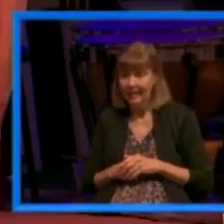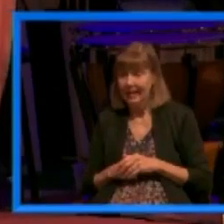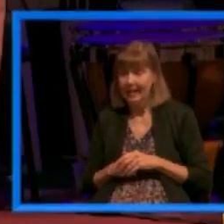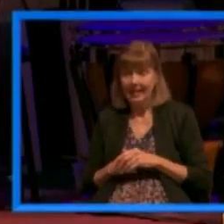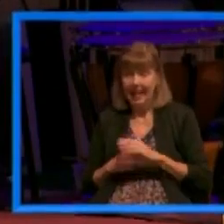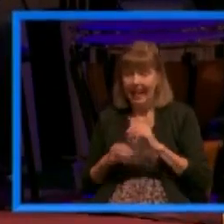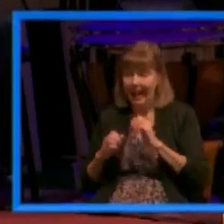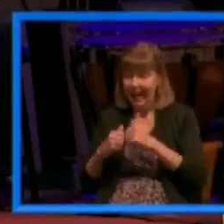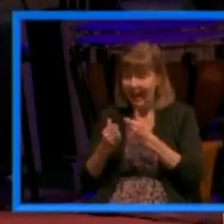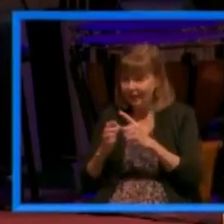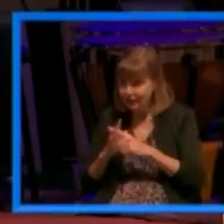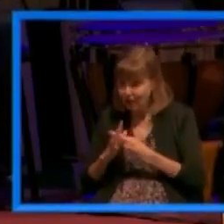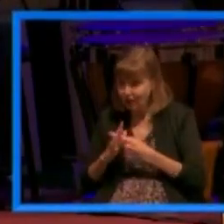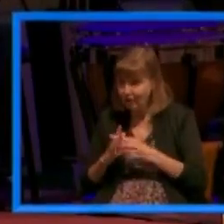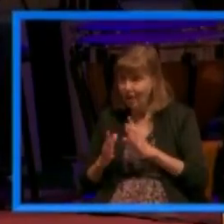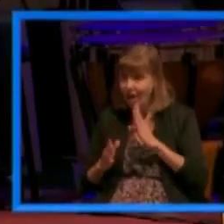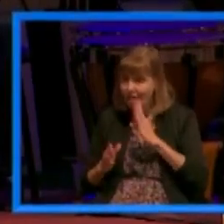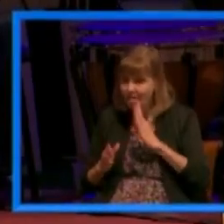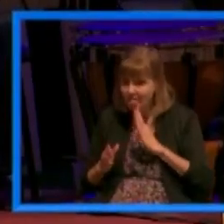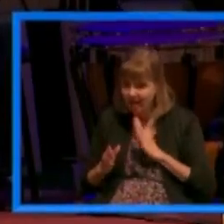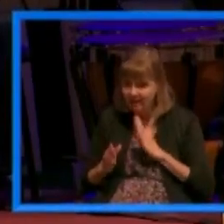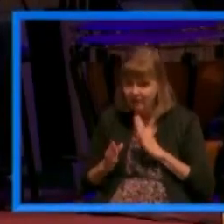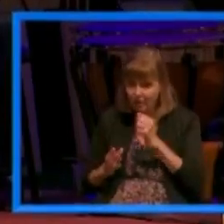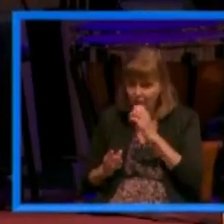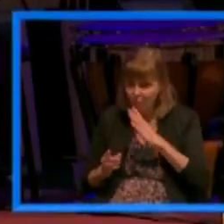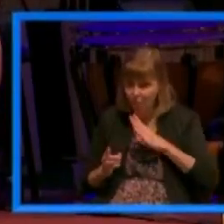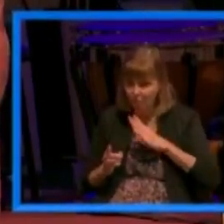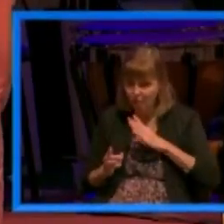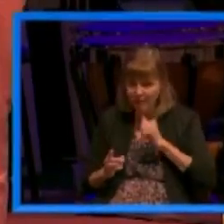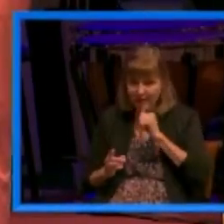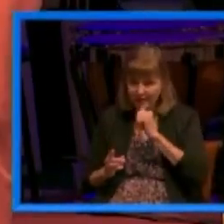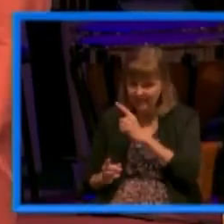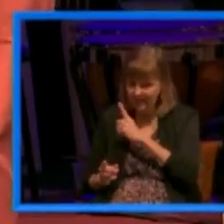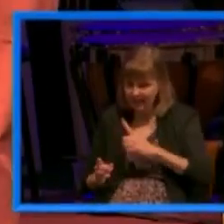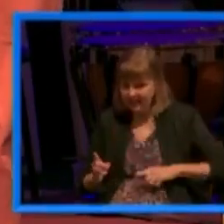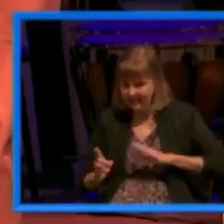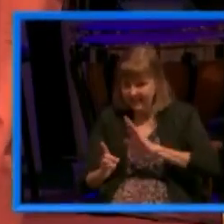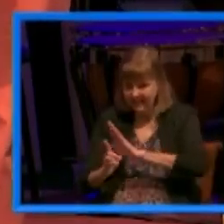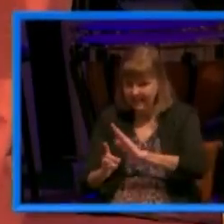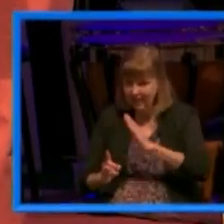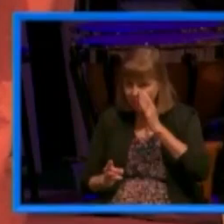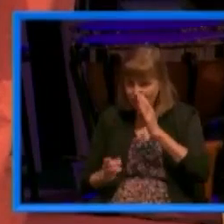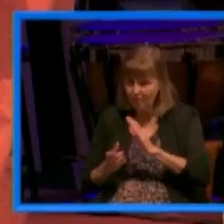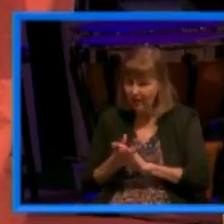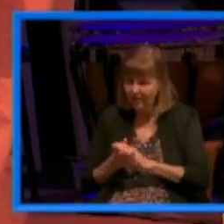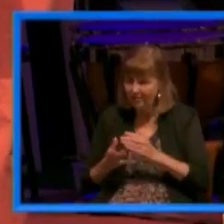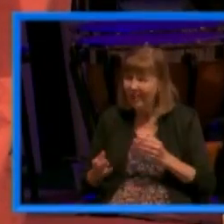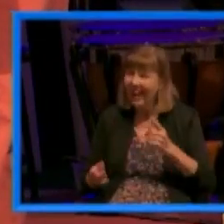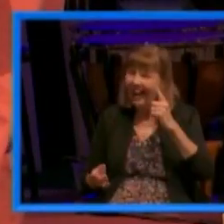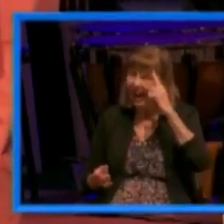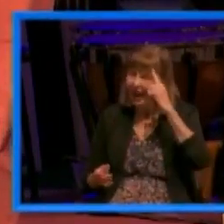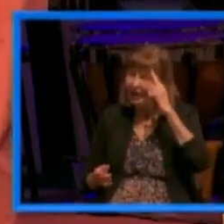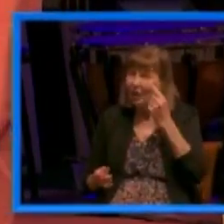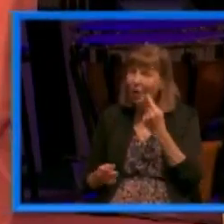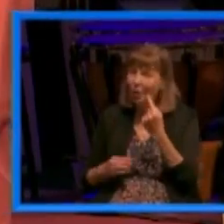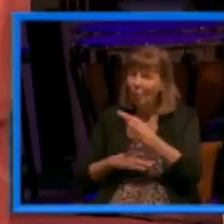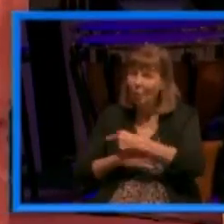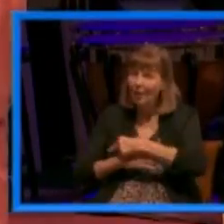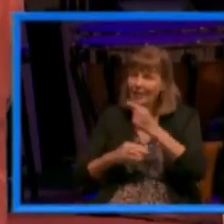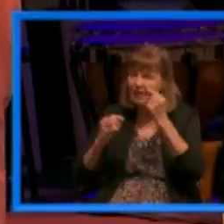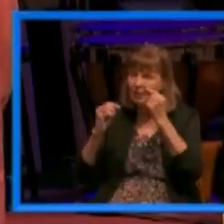I imagine he didn't wake up that day and out of the blue decide, "I'm going to have an affair." I imagine it was a